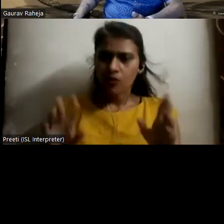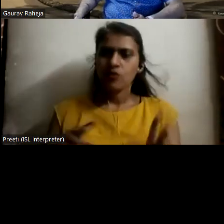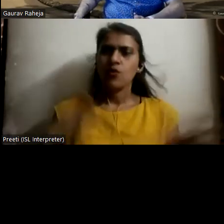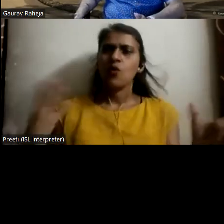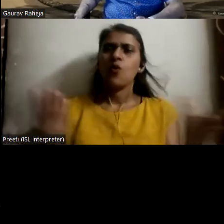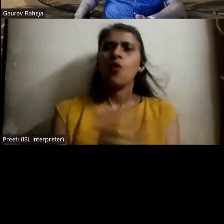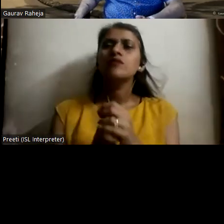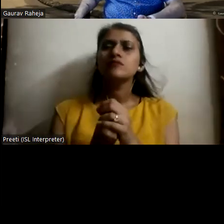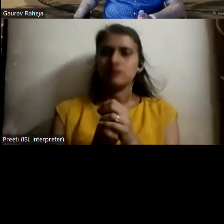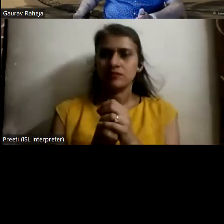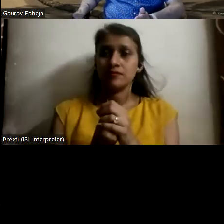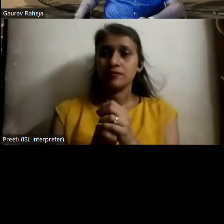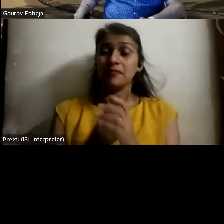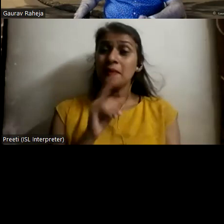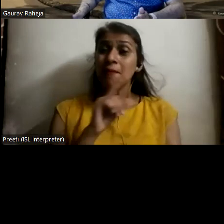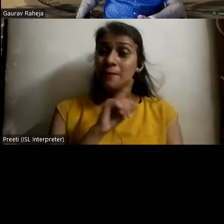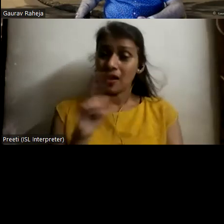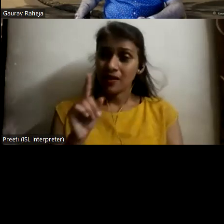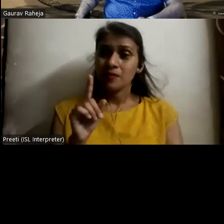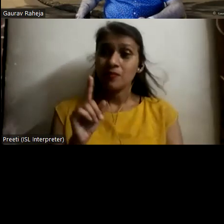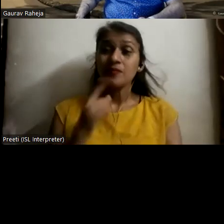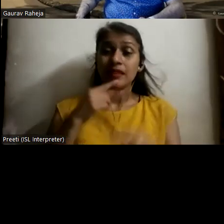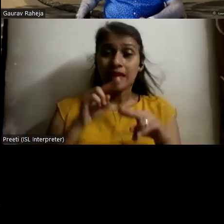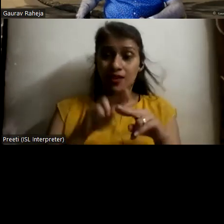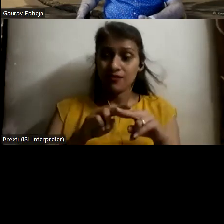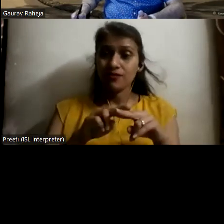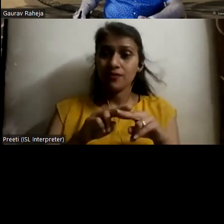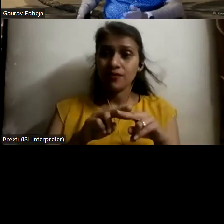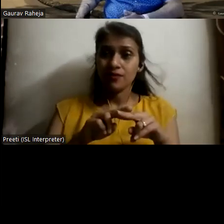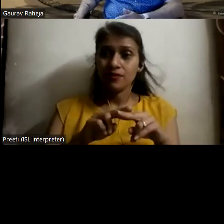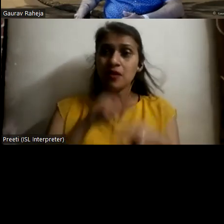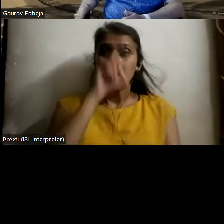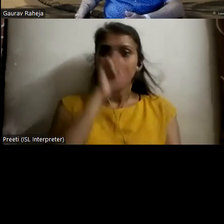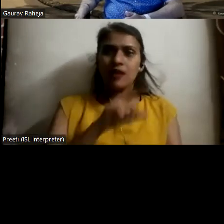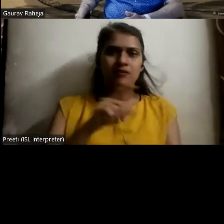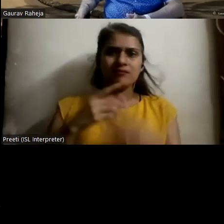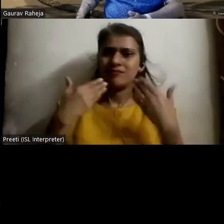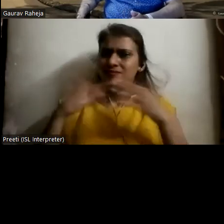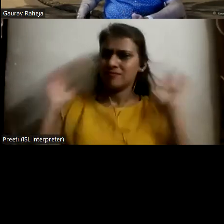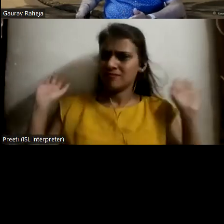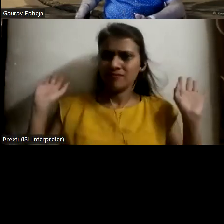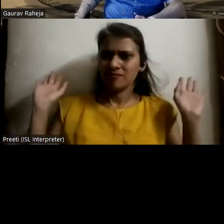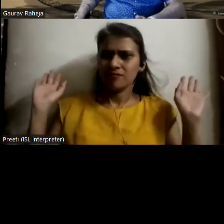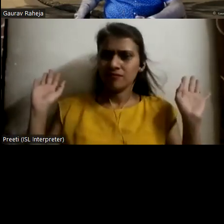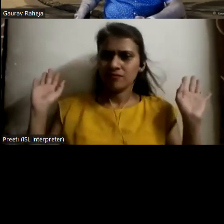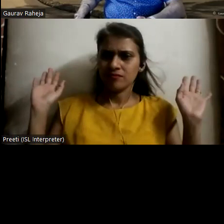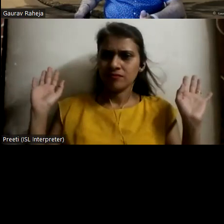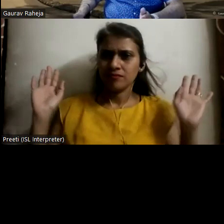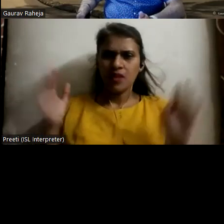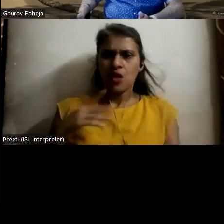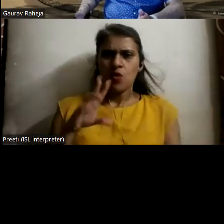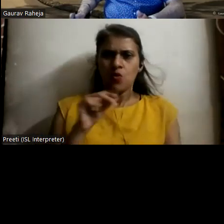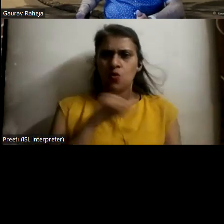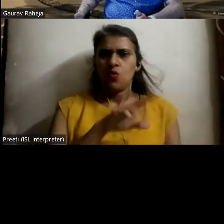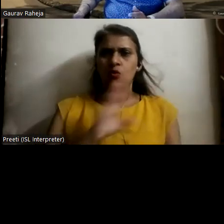together. But if we have citizens who deny that thing, then frankly speaking, we